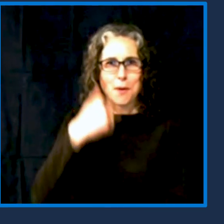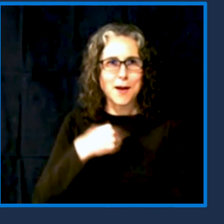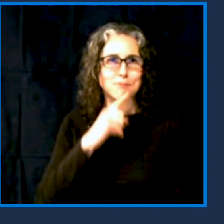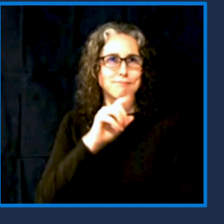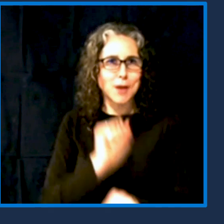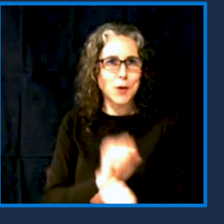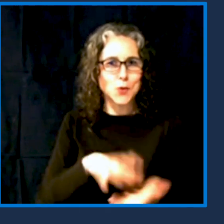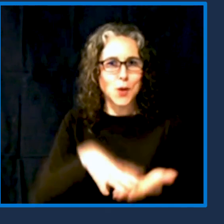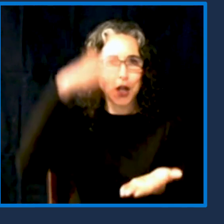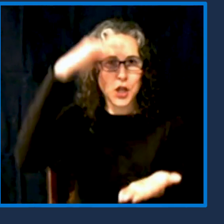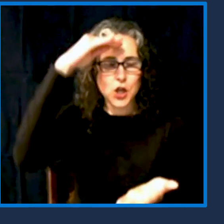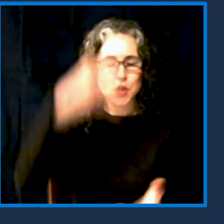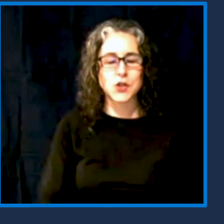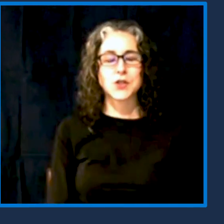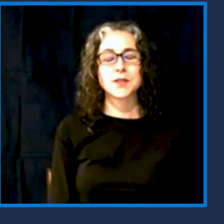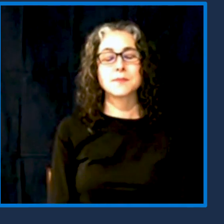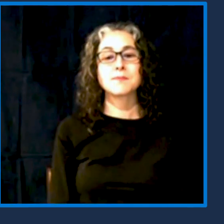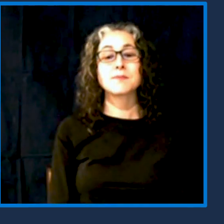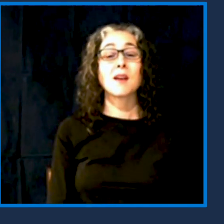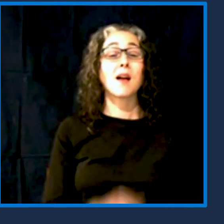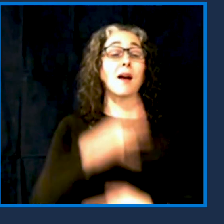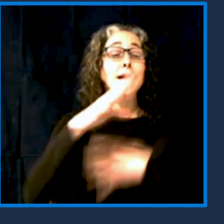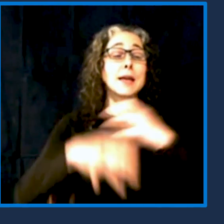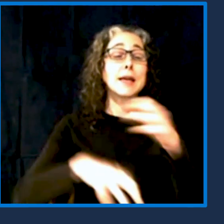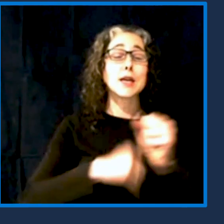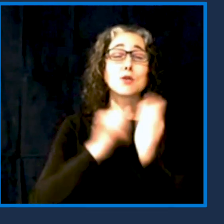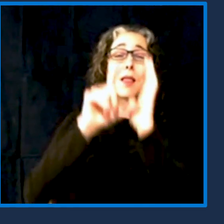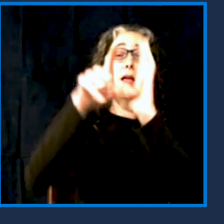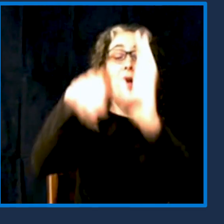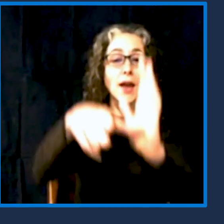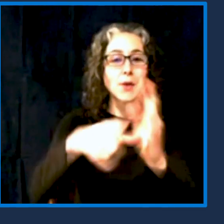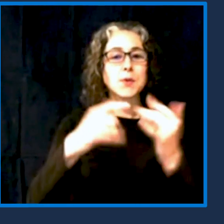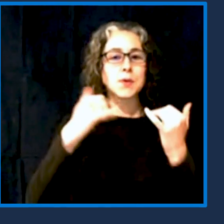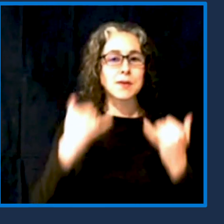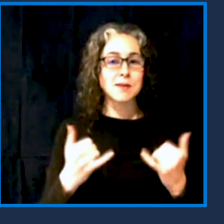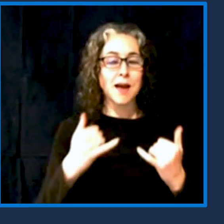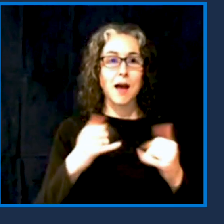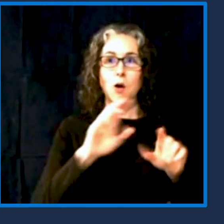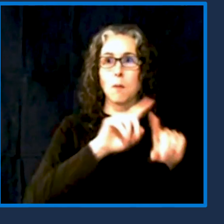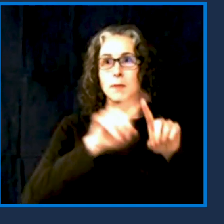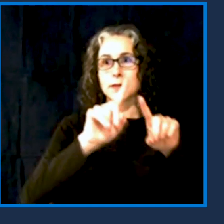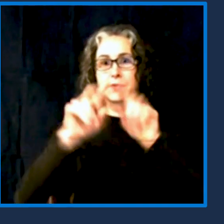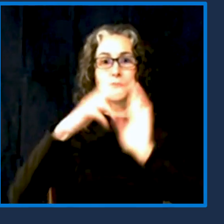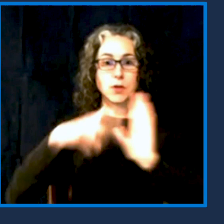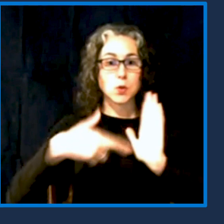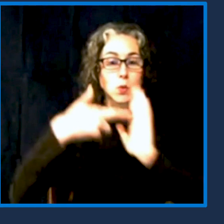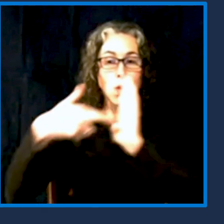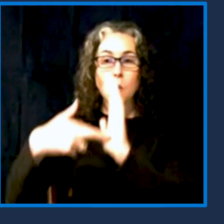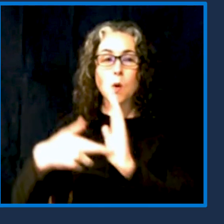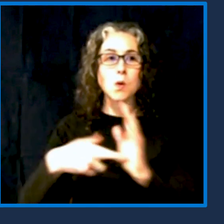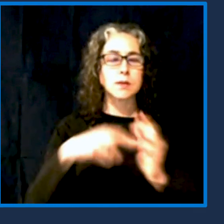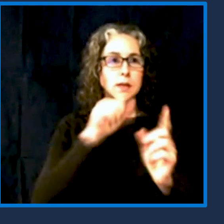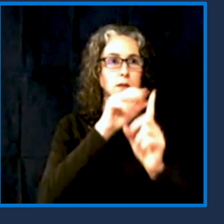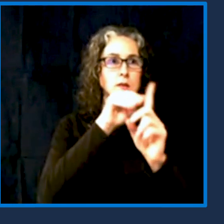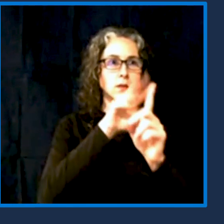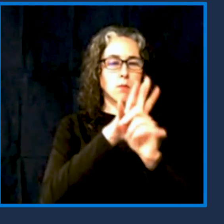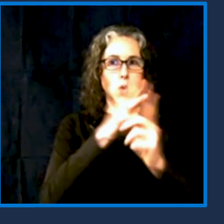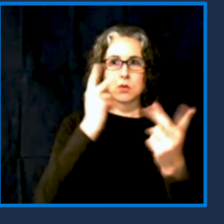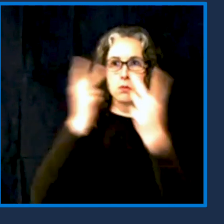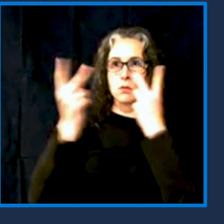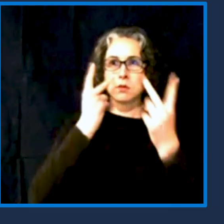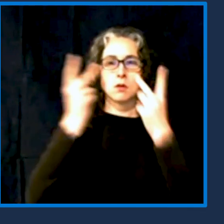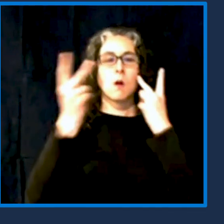journey. Many years later, today, by the virtue of roles and related exposure, I've had